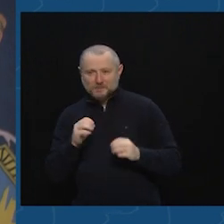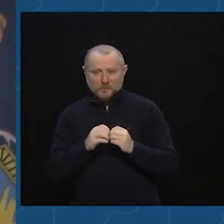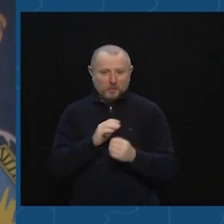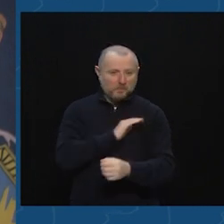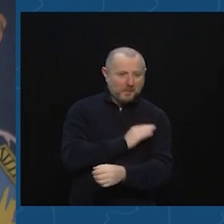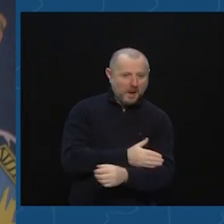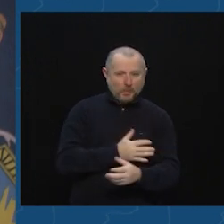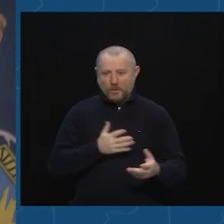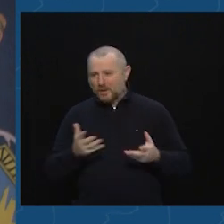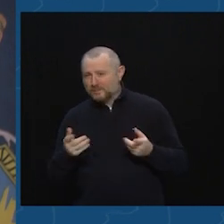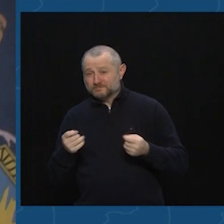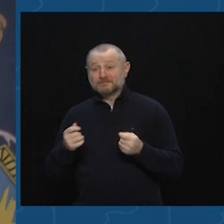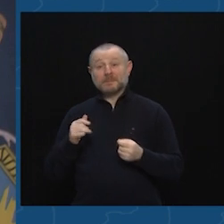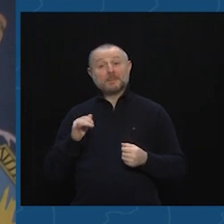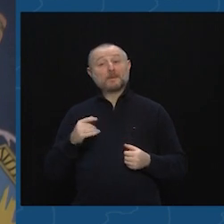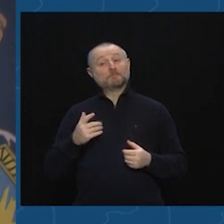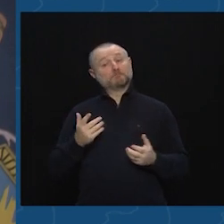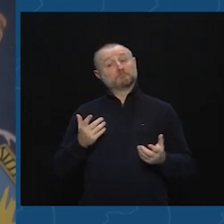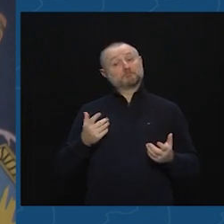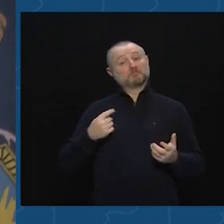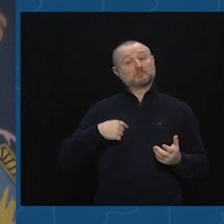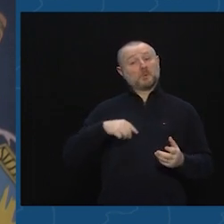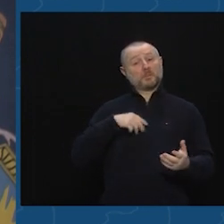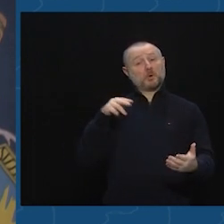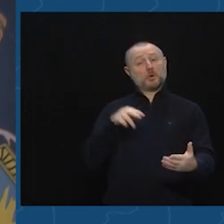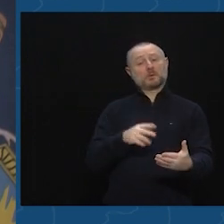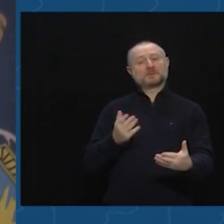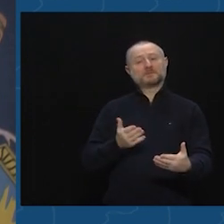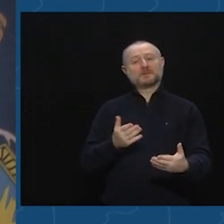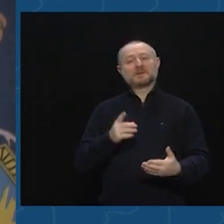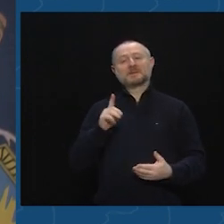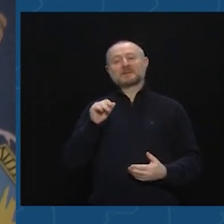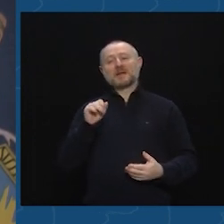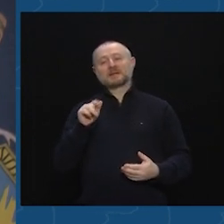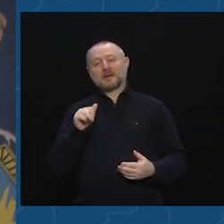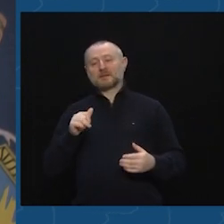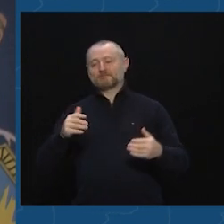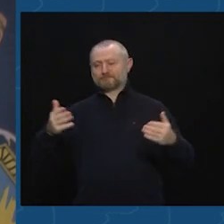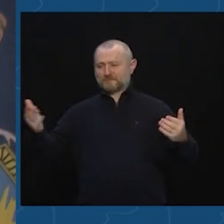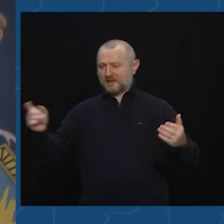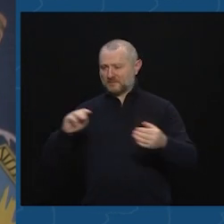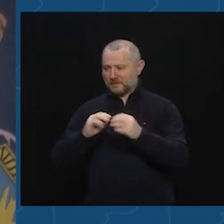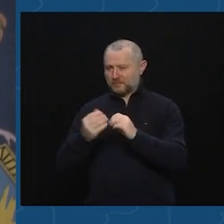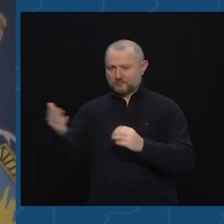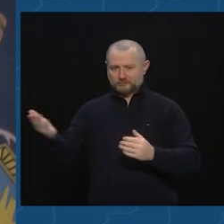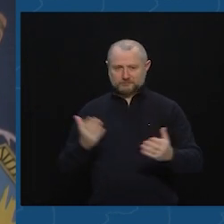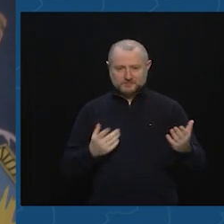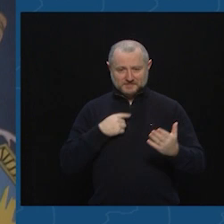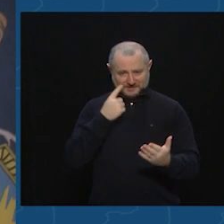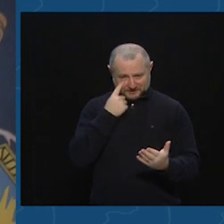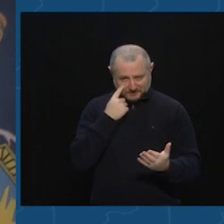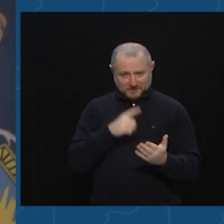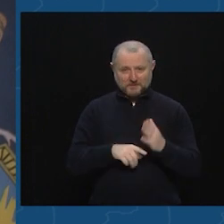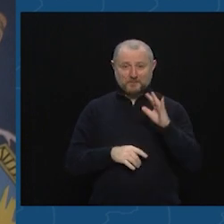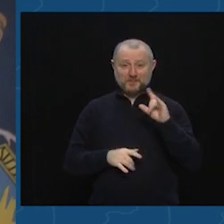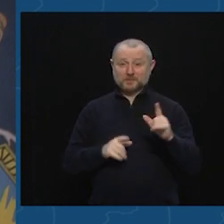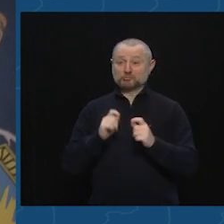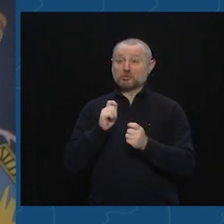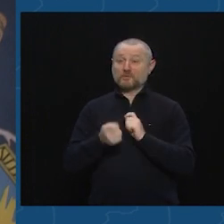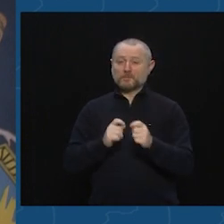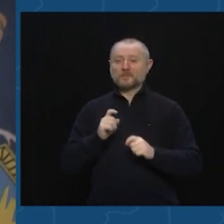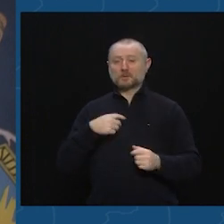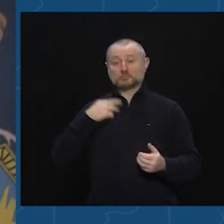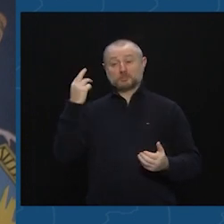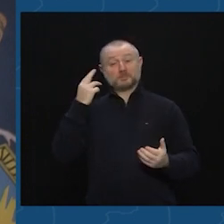me that bail reform is the reason that somehow crime is going up in 90 of